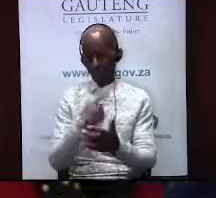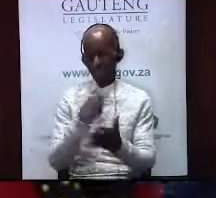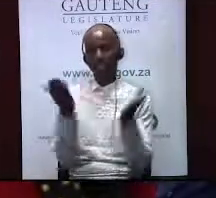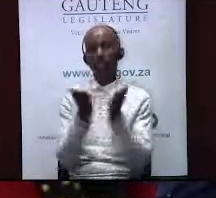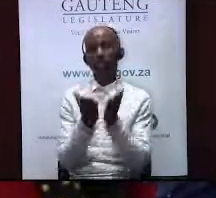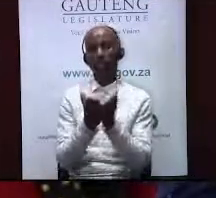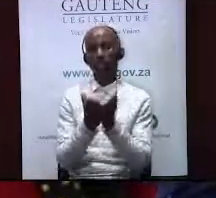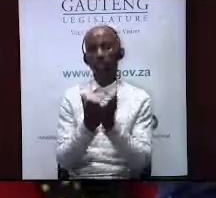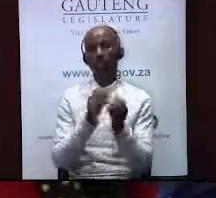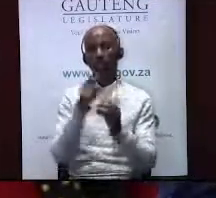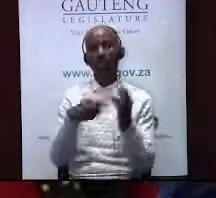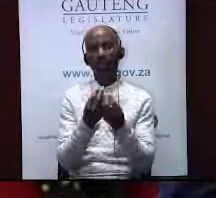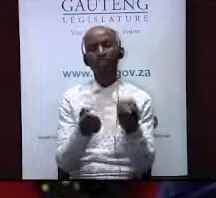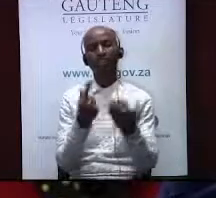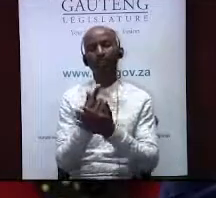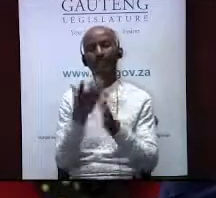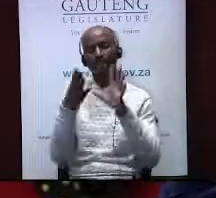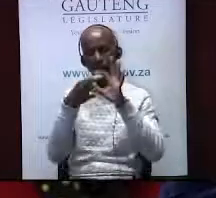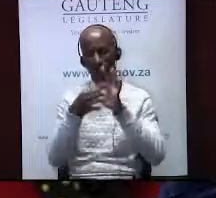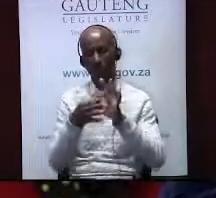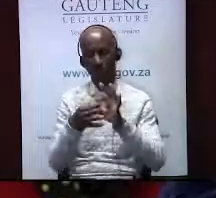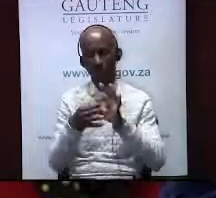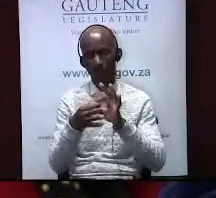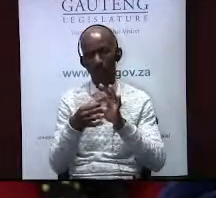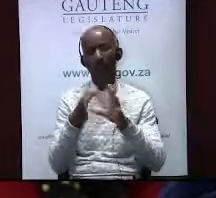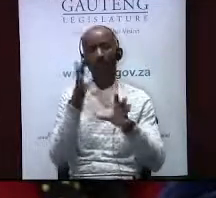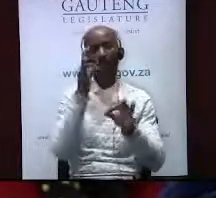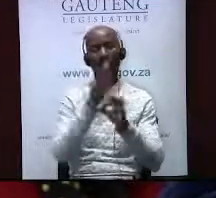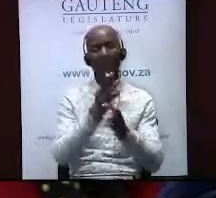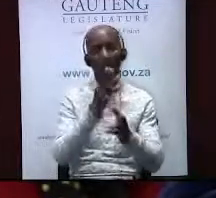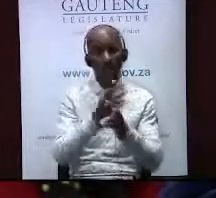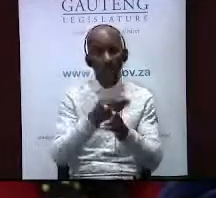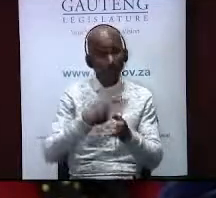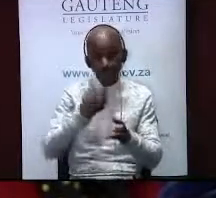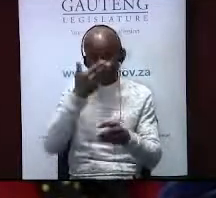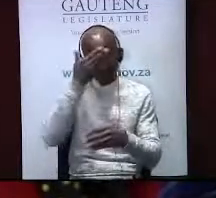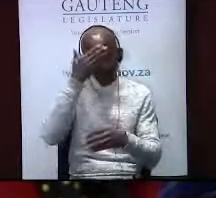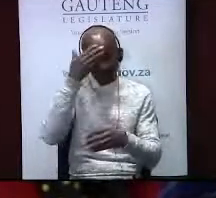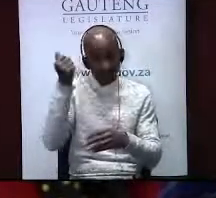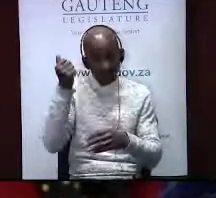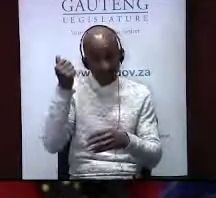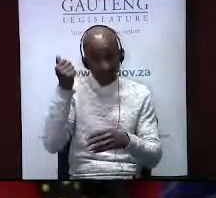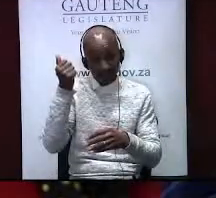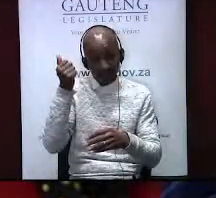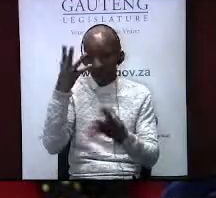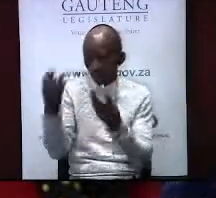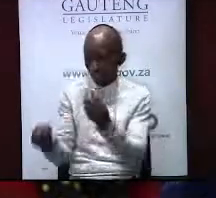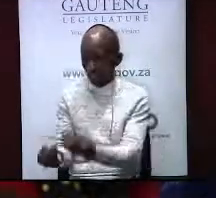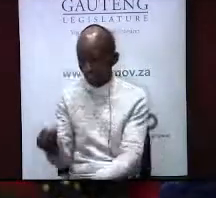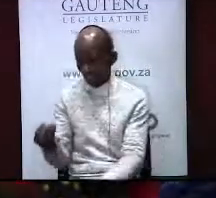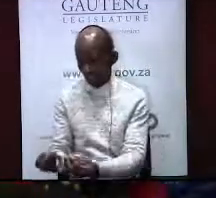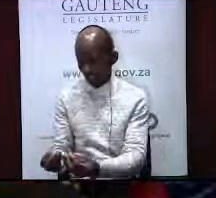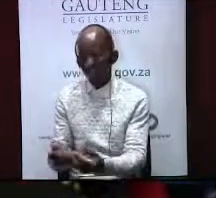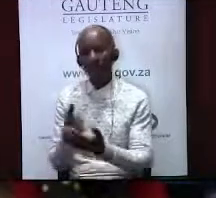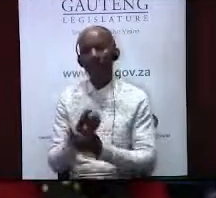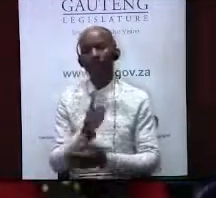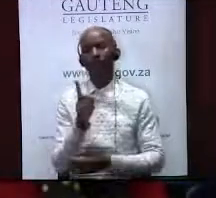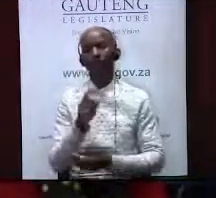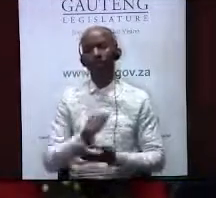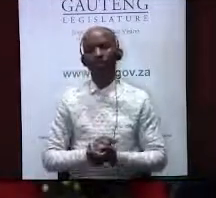Dilo tse tsa gala mo malapeng. Parents, they don't know what their children are going through.